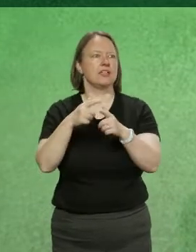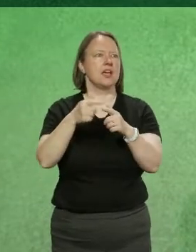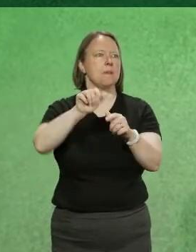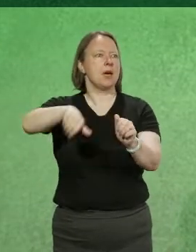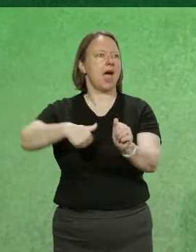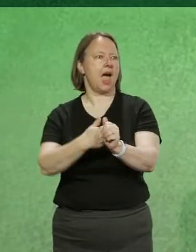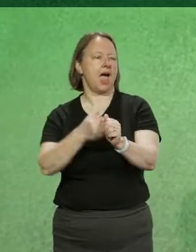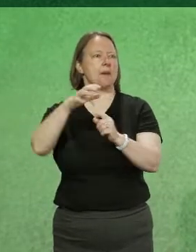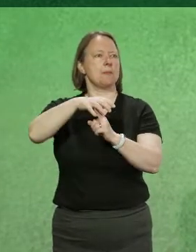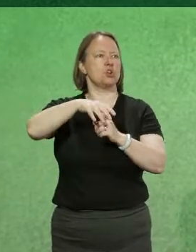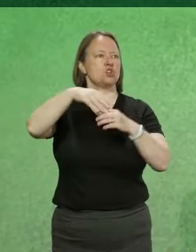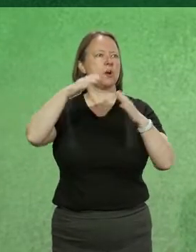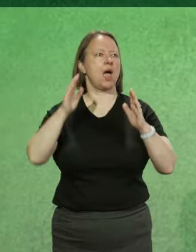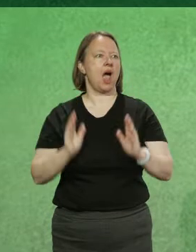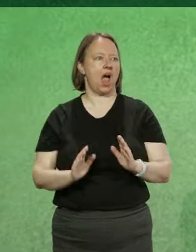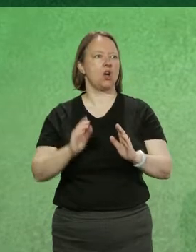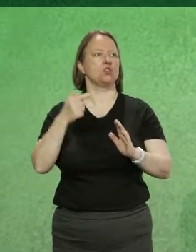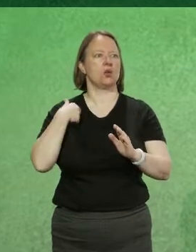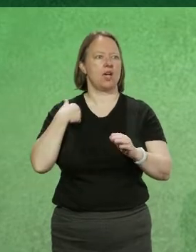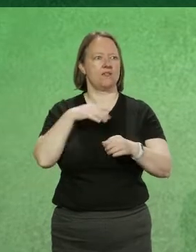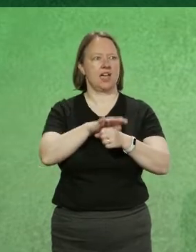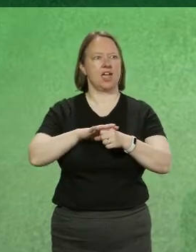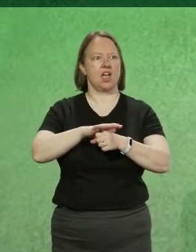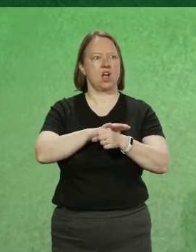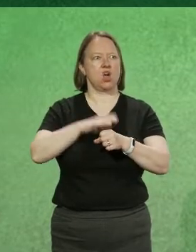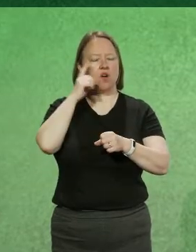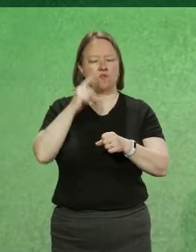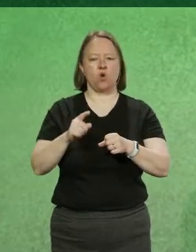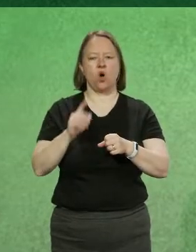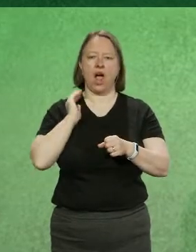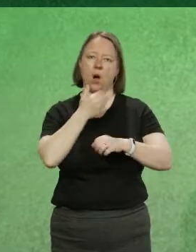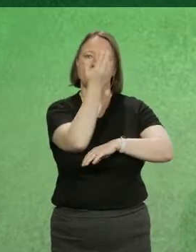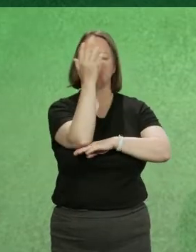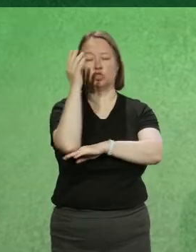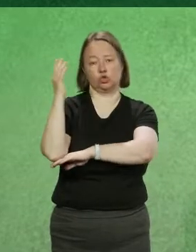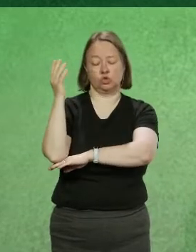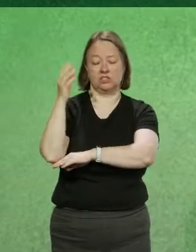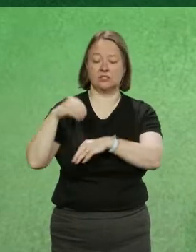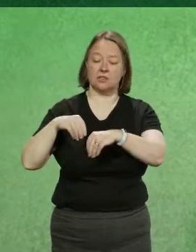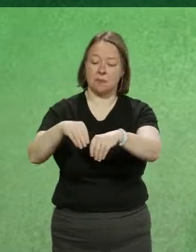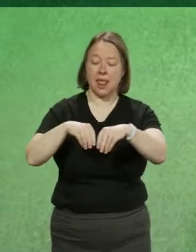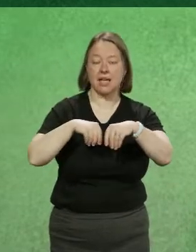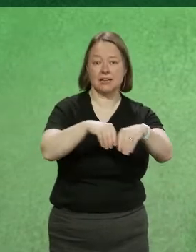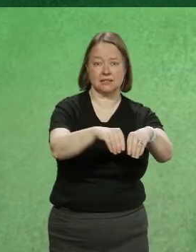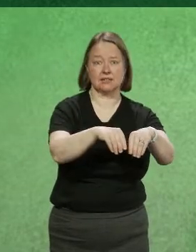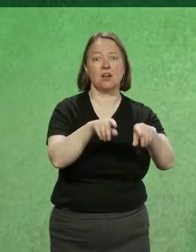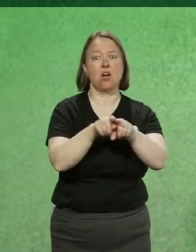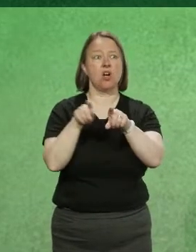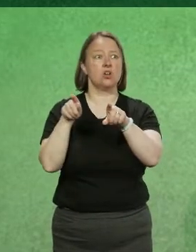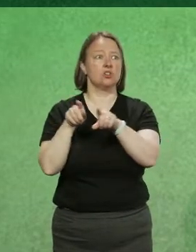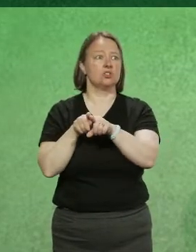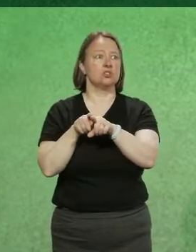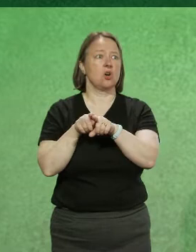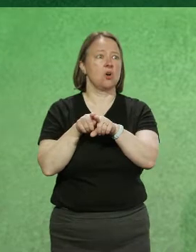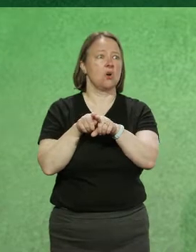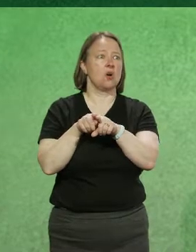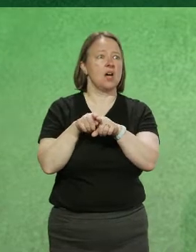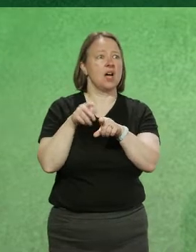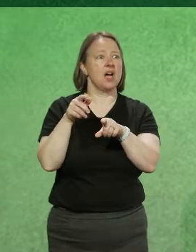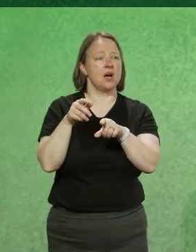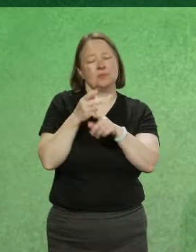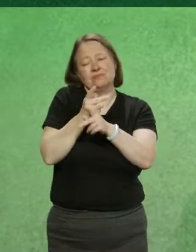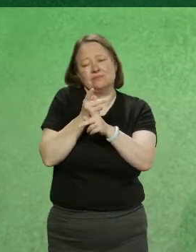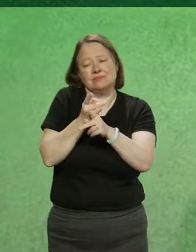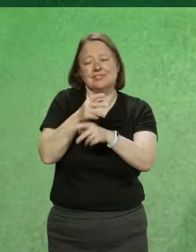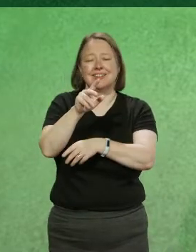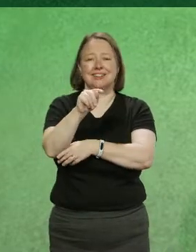mushroom house that we will be using to plant our trees as well as nurse the teak